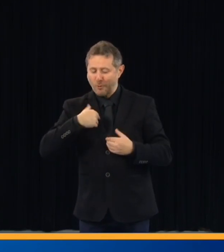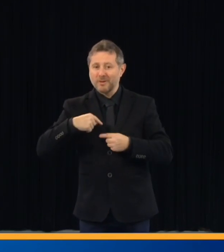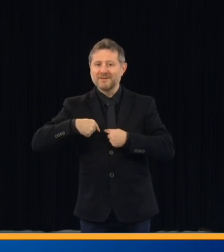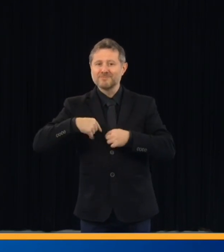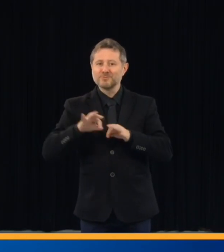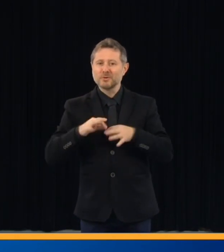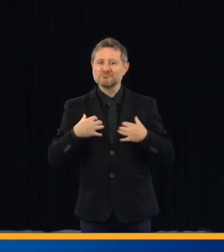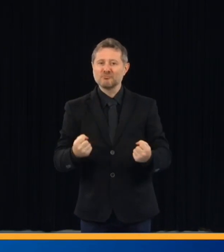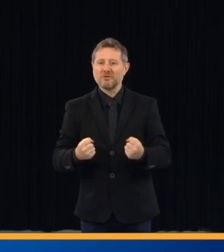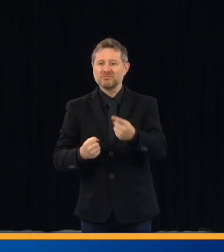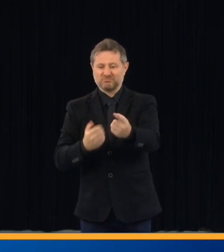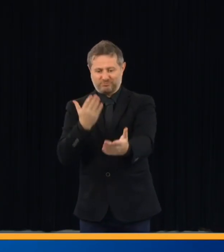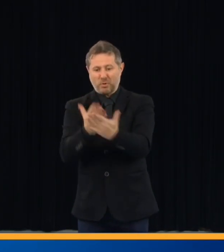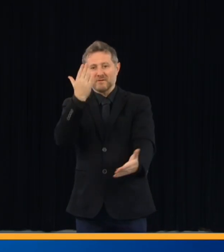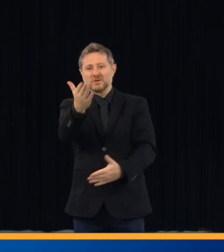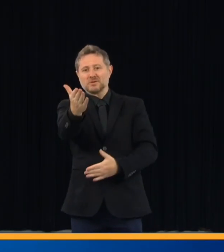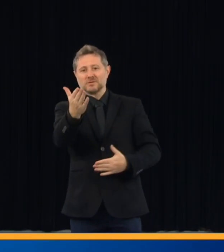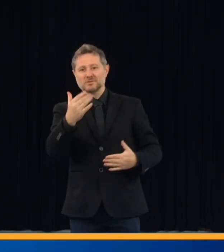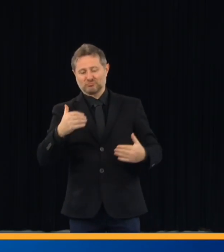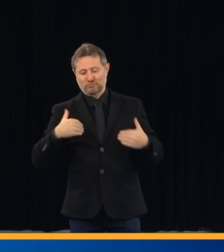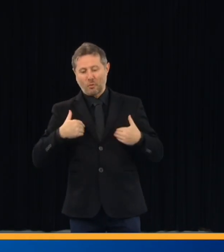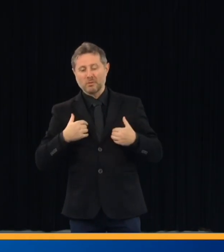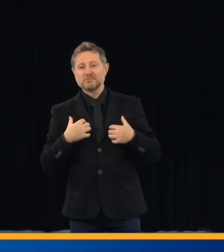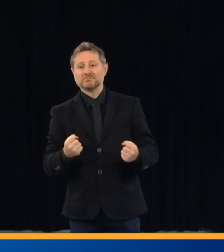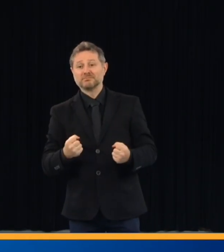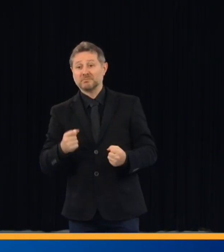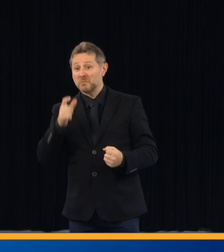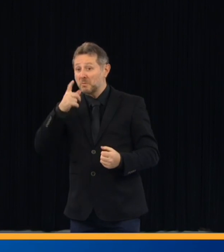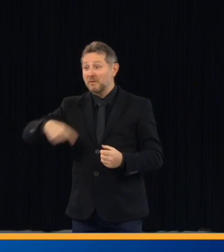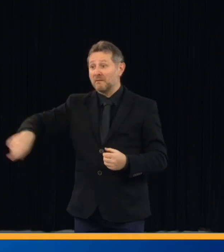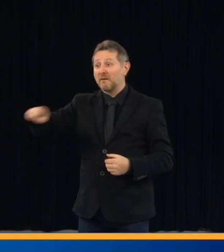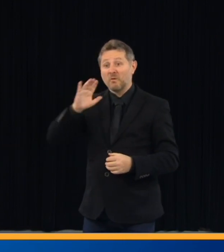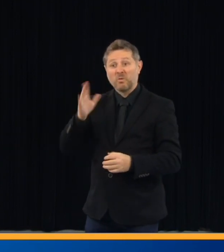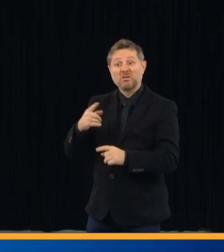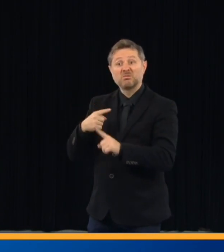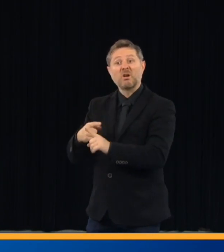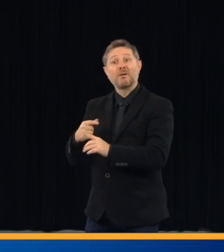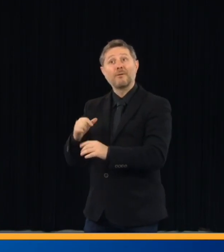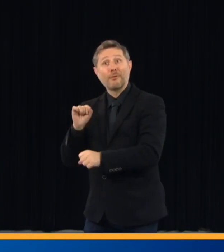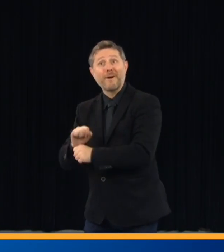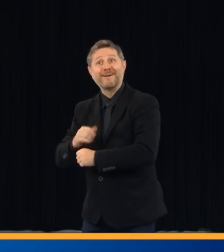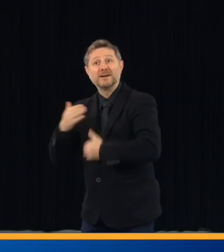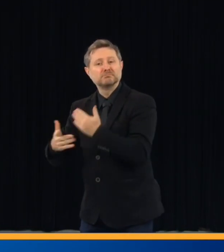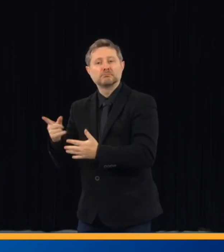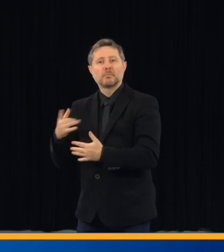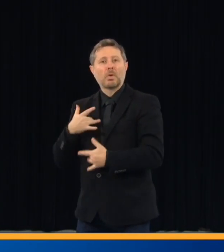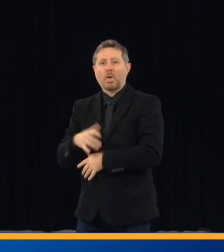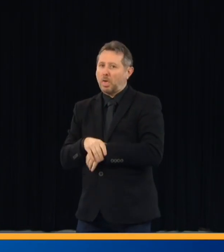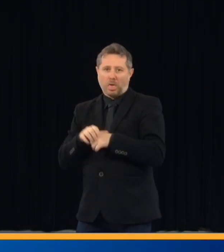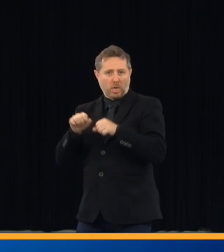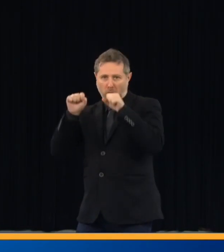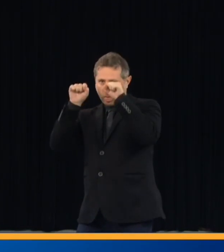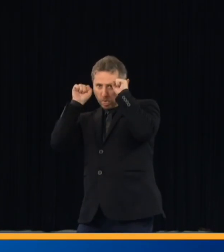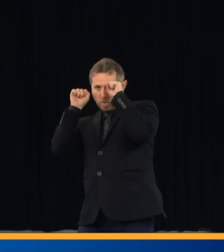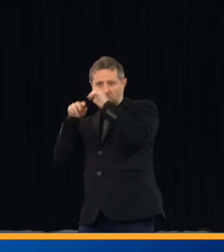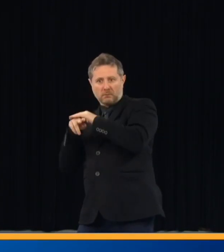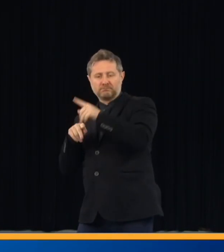many people would have stood up the way you have stood up. And I've always been proud of you. You know that.